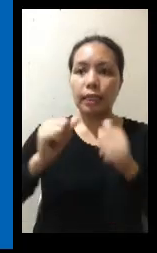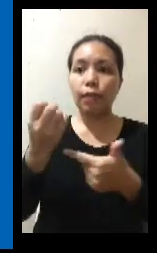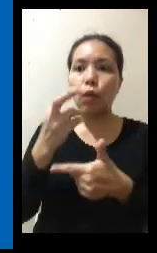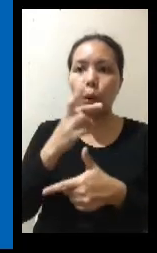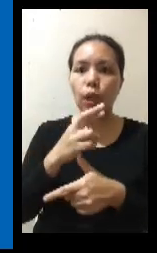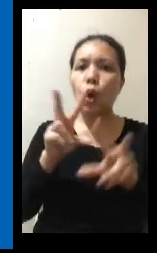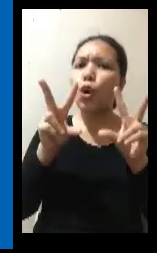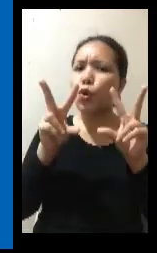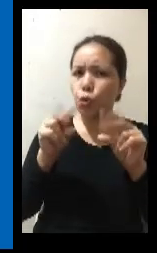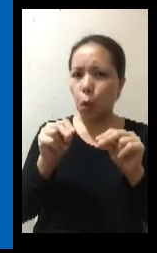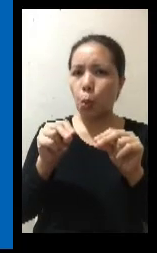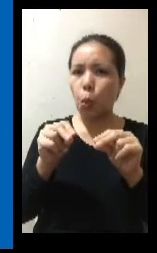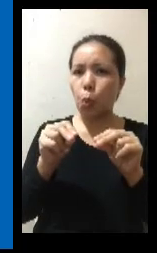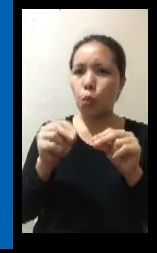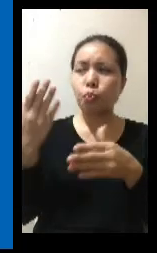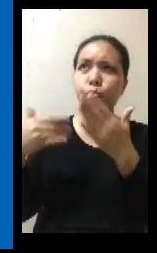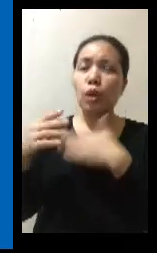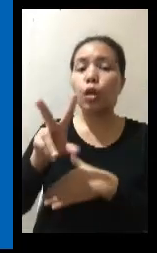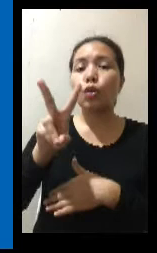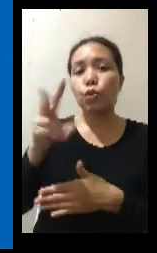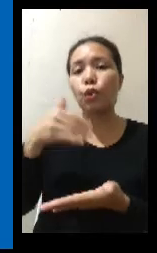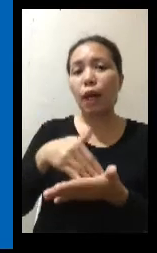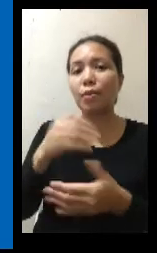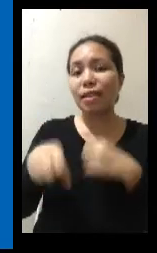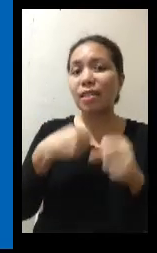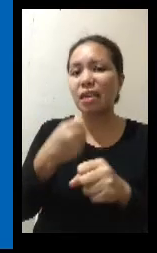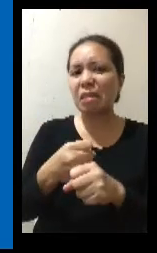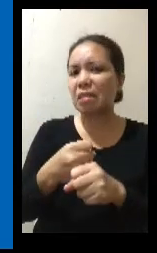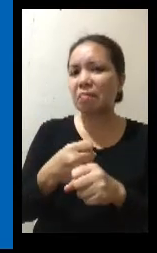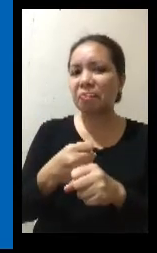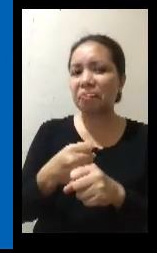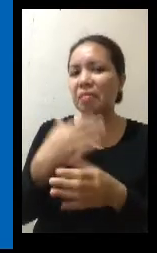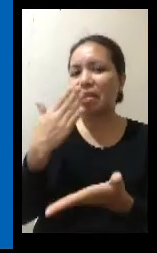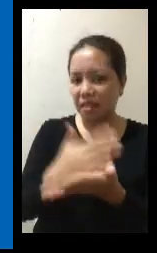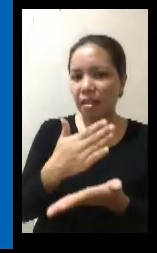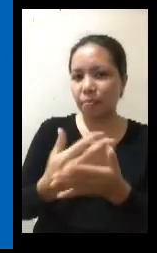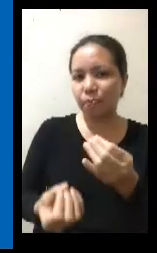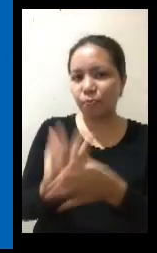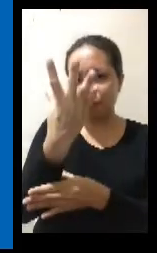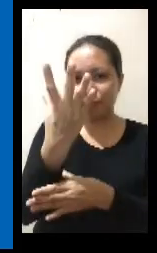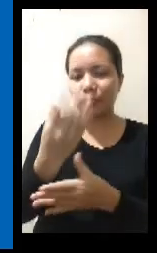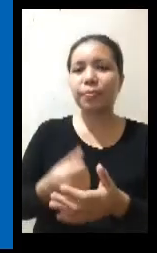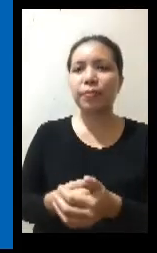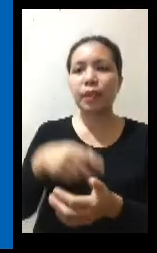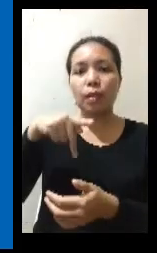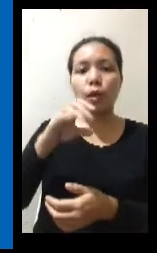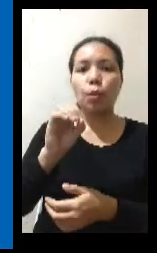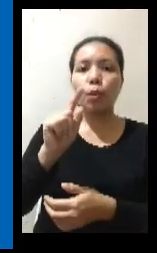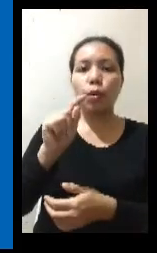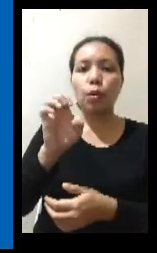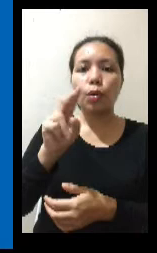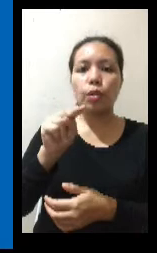volcanoes, on the other hand, are those that have no records of eruption over the last 2,000 years but may have